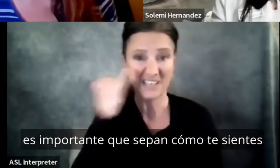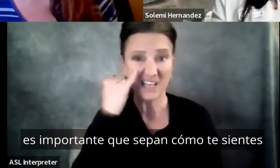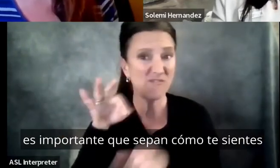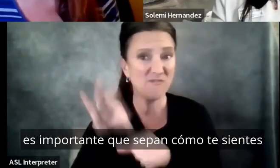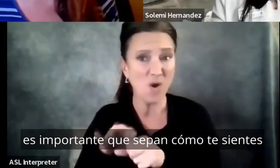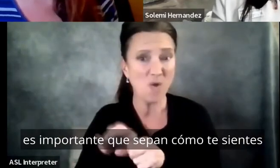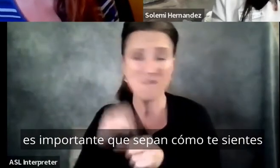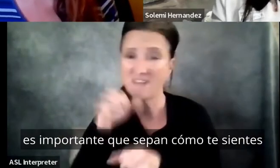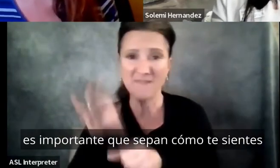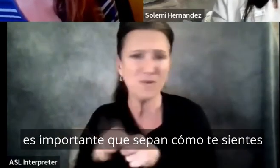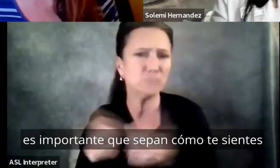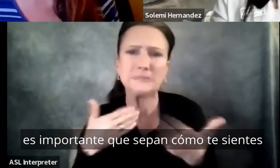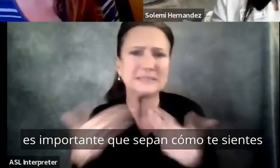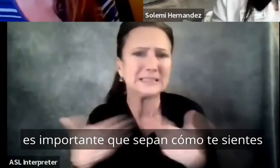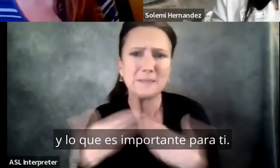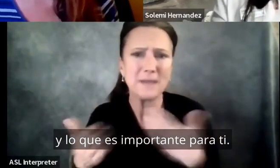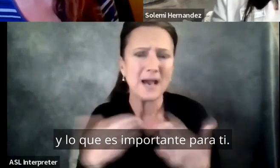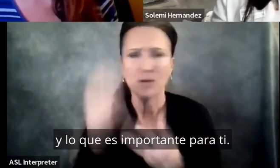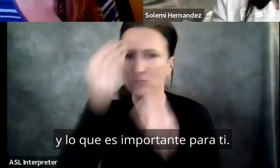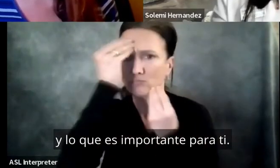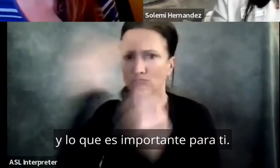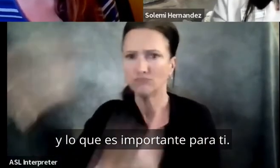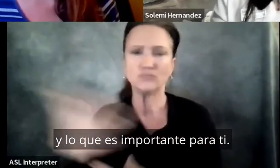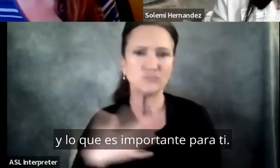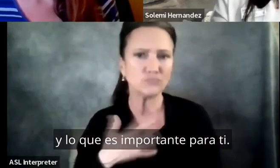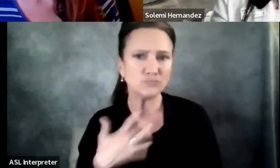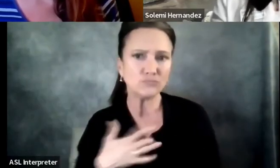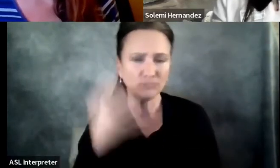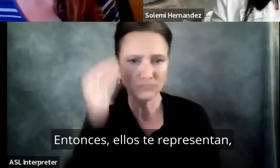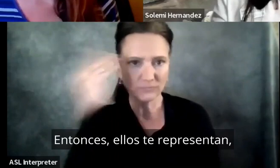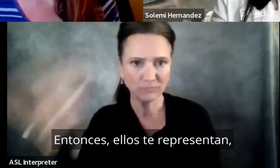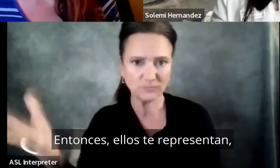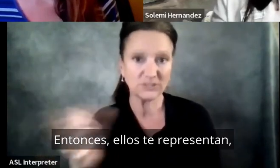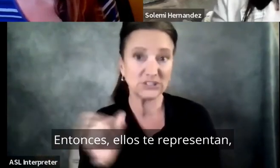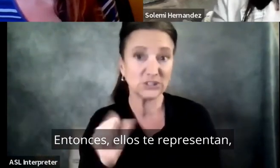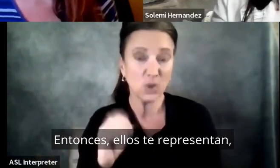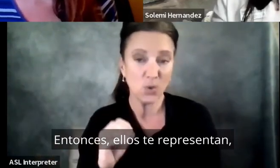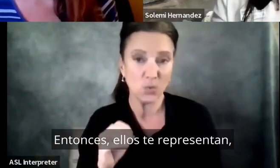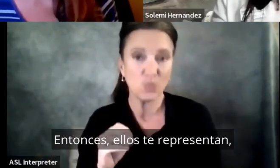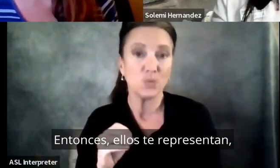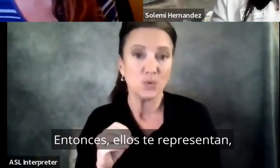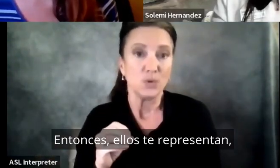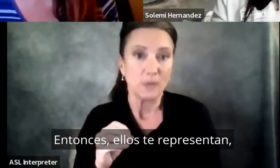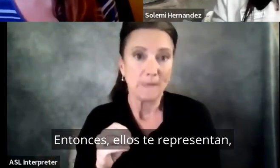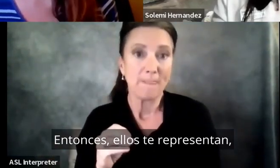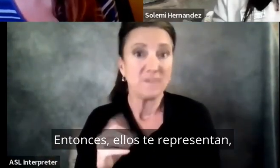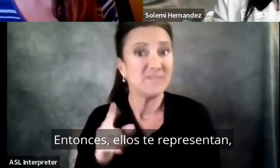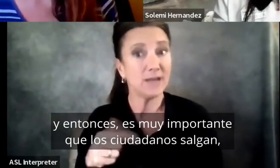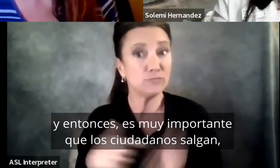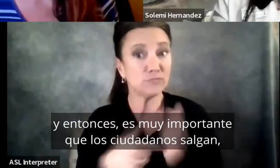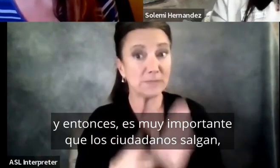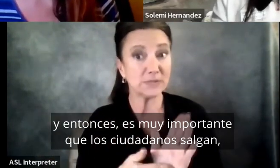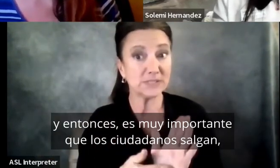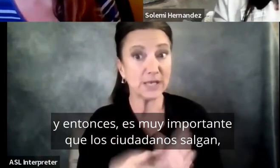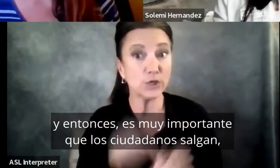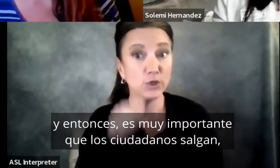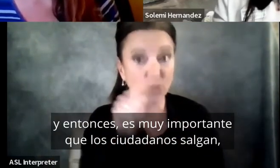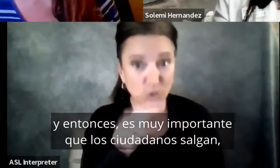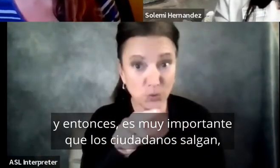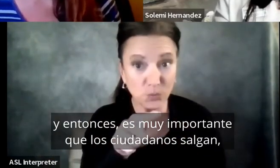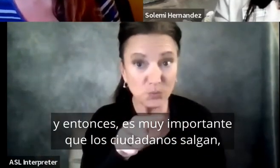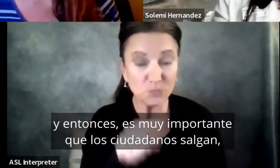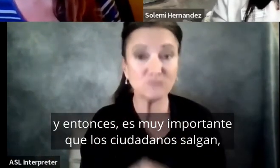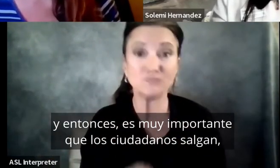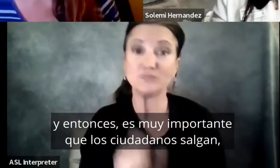it's important that they know how you feel and what's important to you. So, you know, they represent you. And so it's